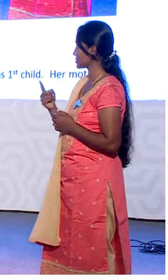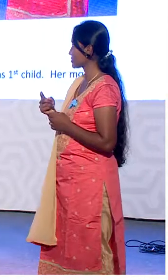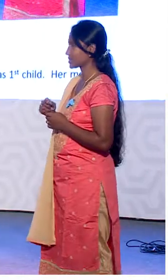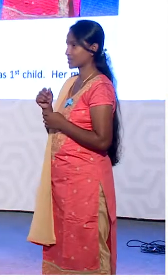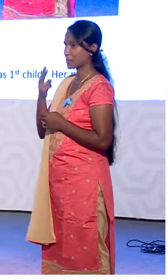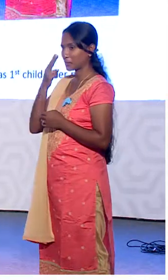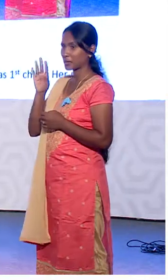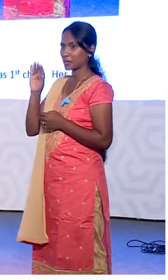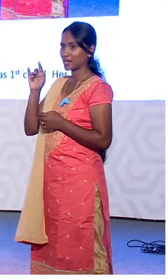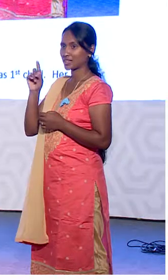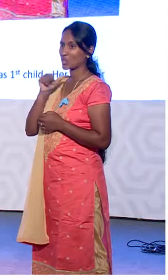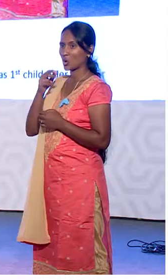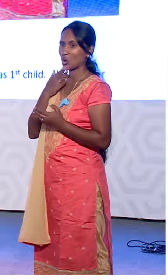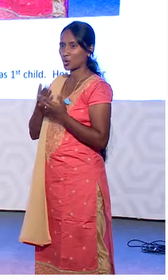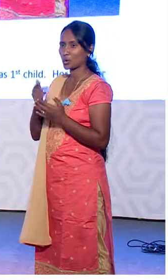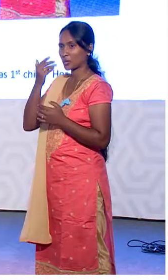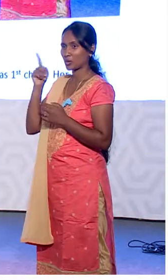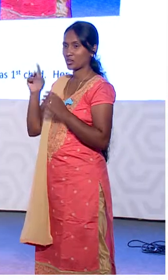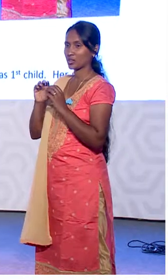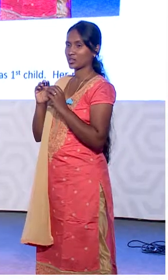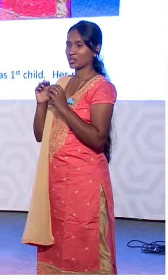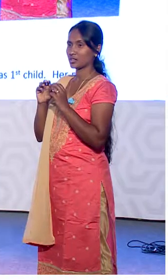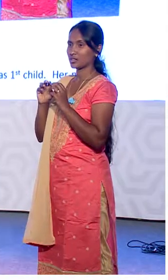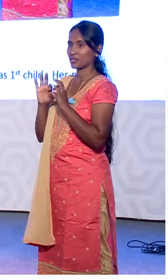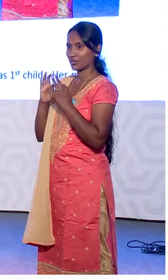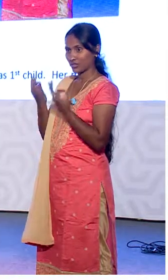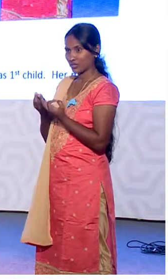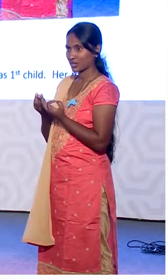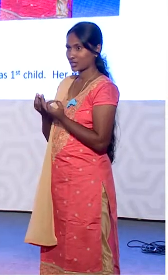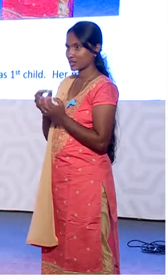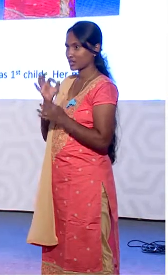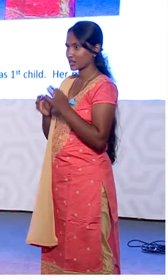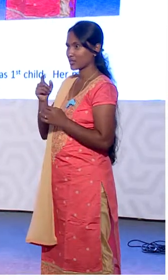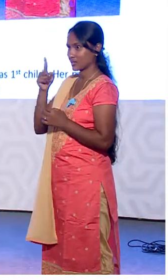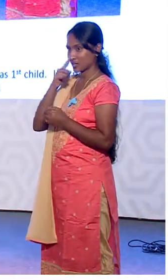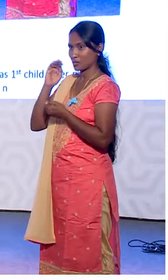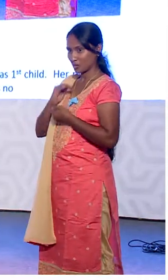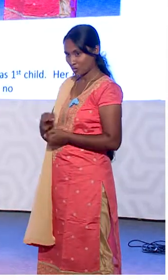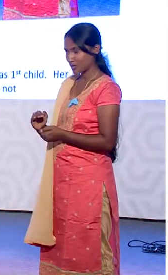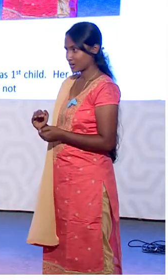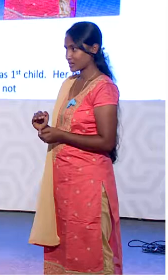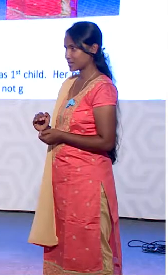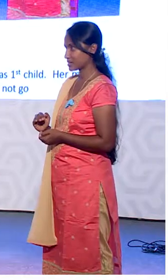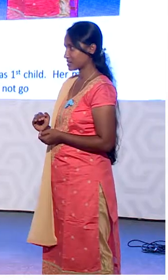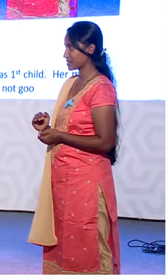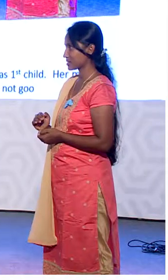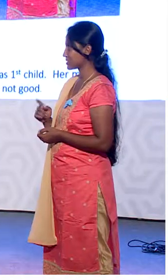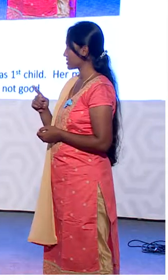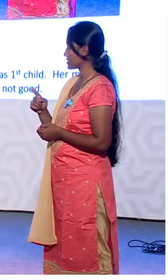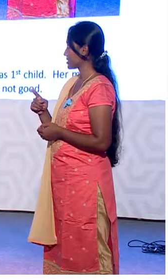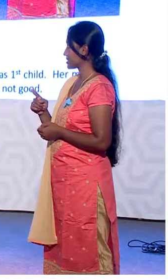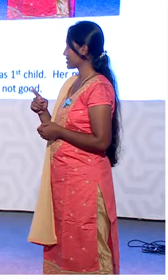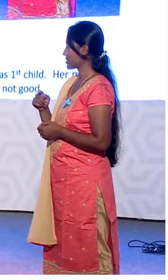good. Because in my community, if a girl is born, her fate would